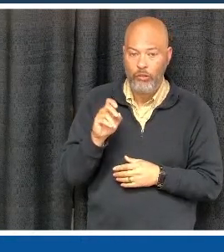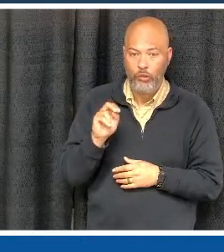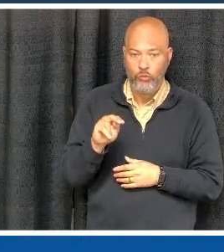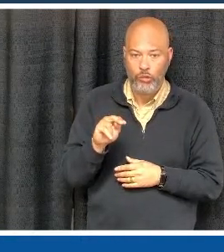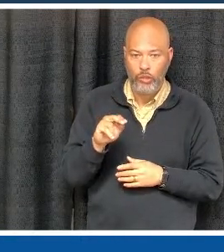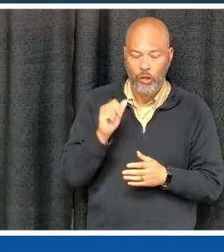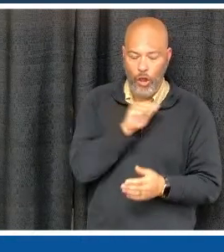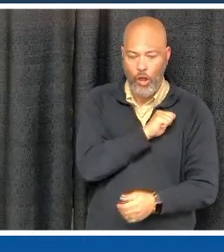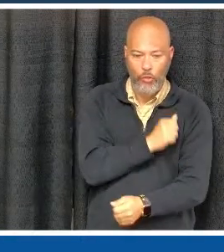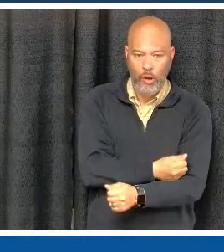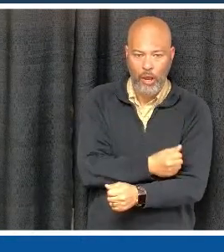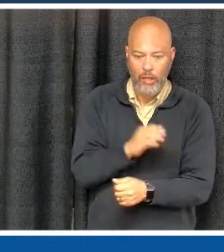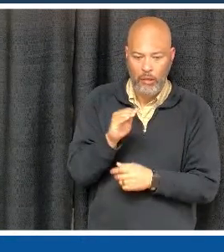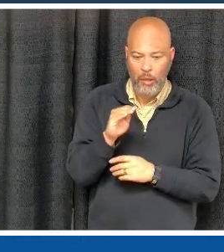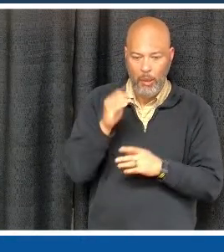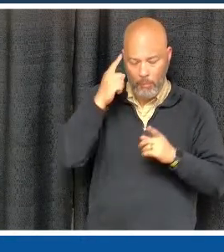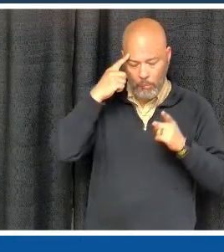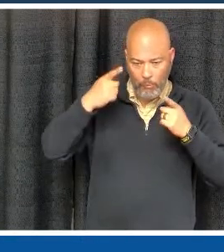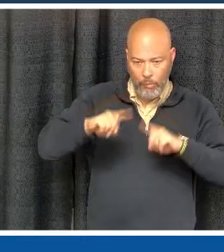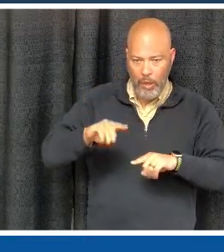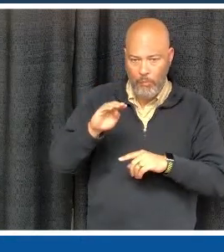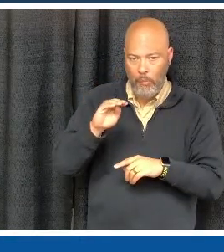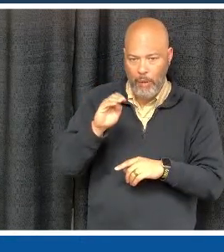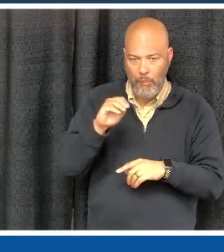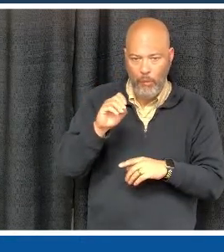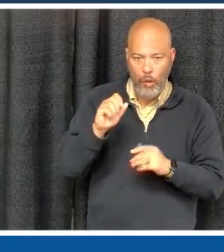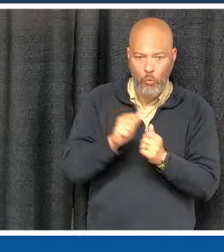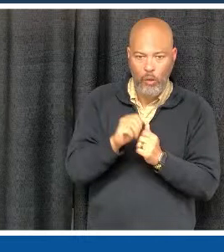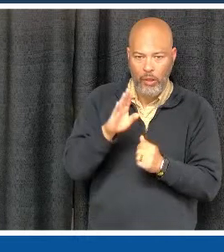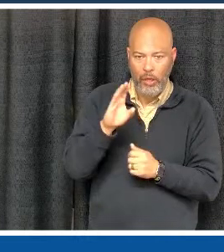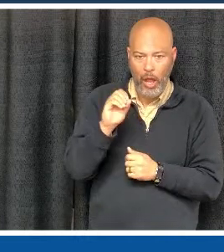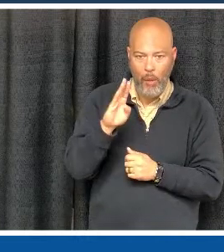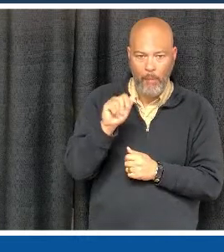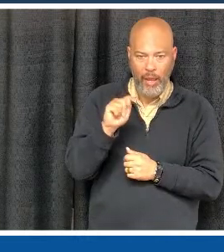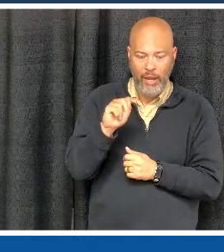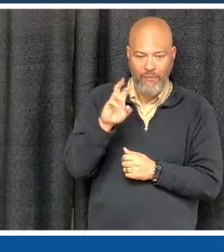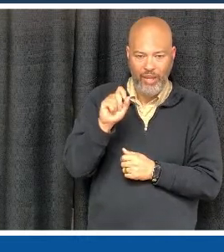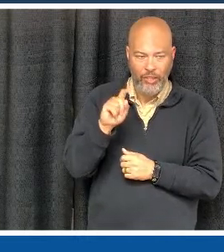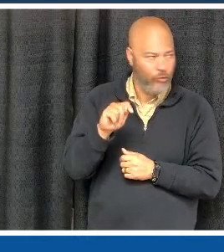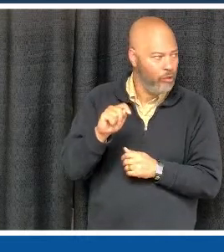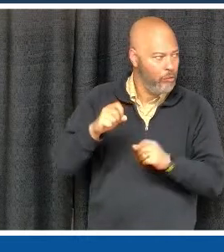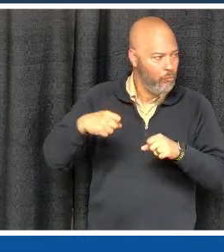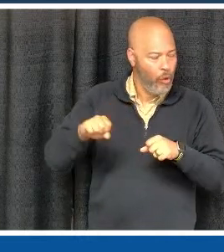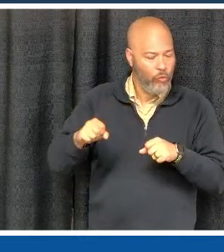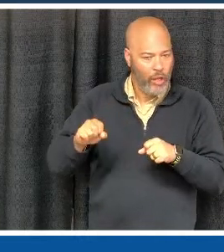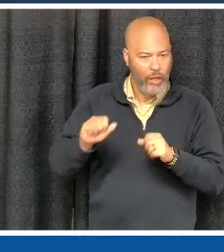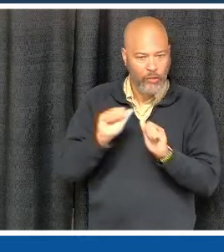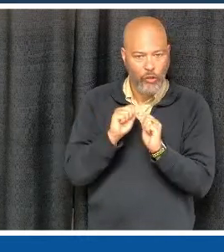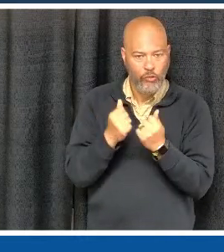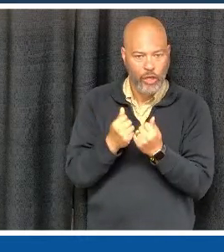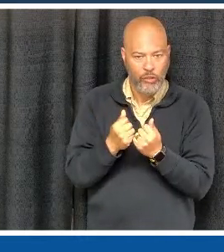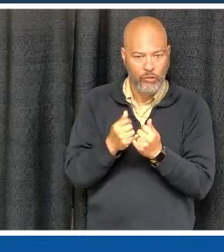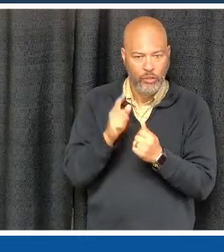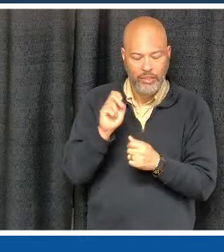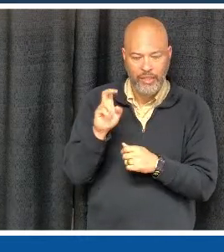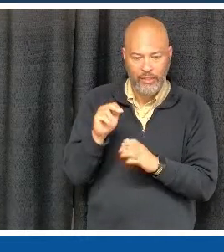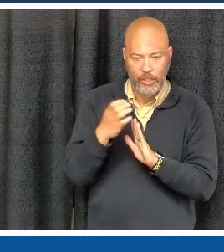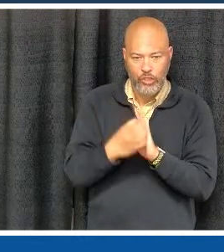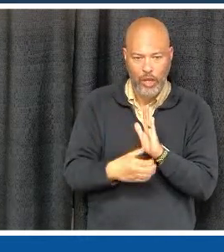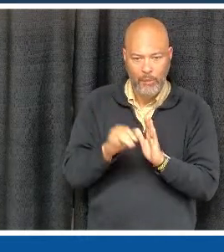resolution authorizing a memorandum of understanding with Combat Veterans Motorcycle Association, Tennessee,